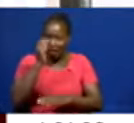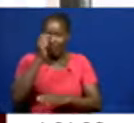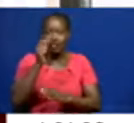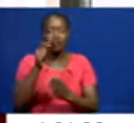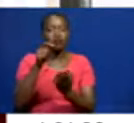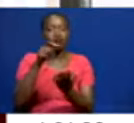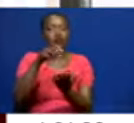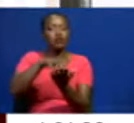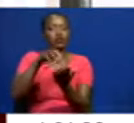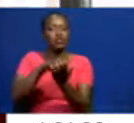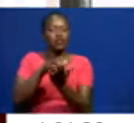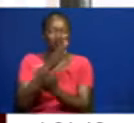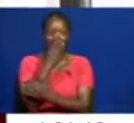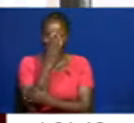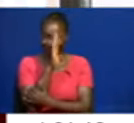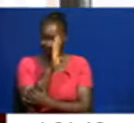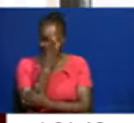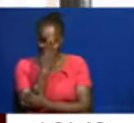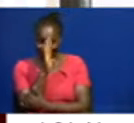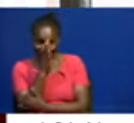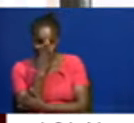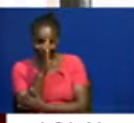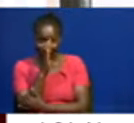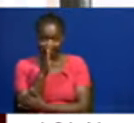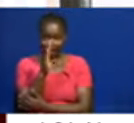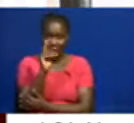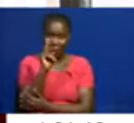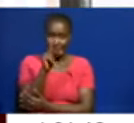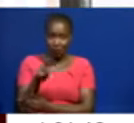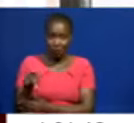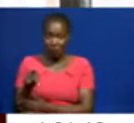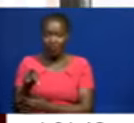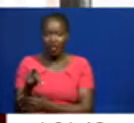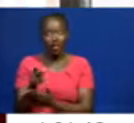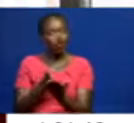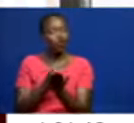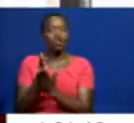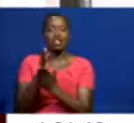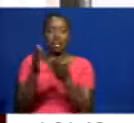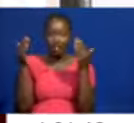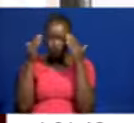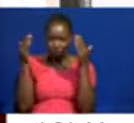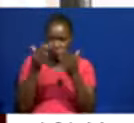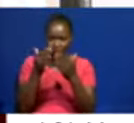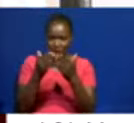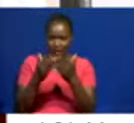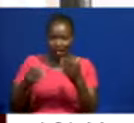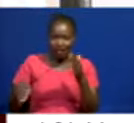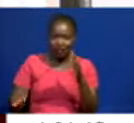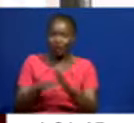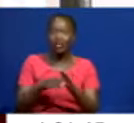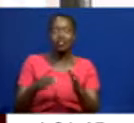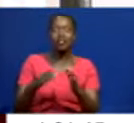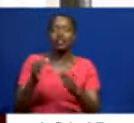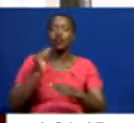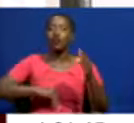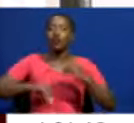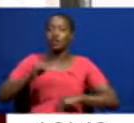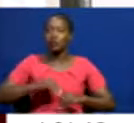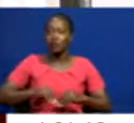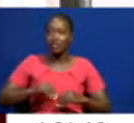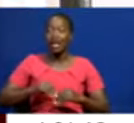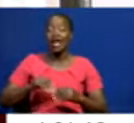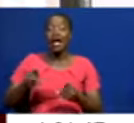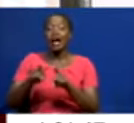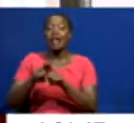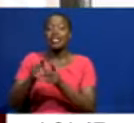which raises doubts about the DPP's impartiality and his commitment to fighting corruption, a pervasive problem